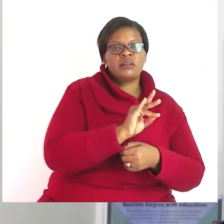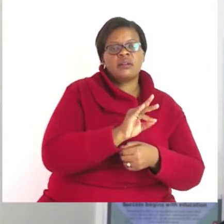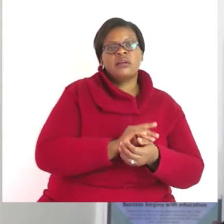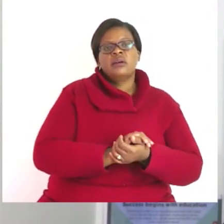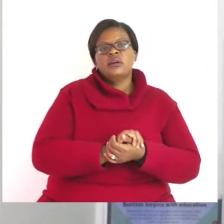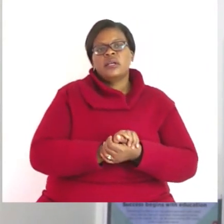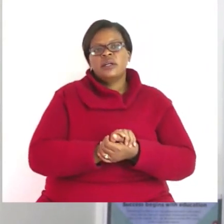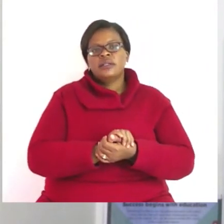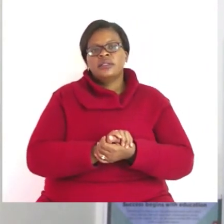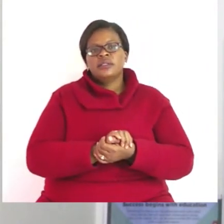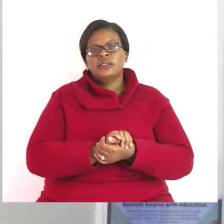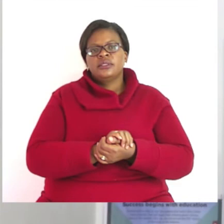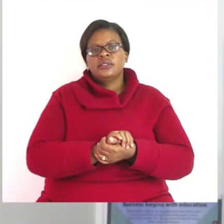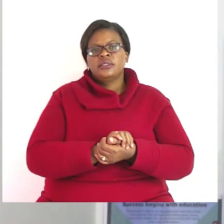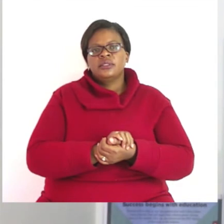7,